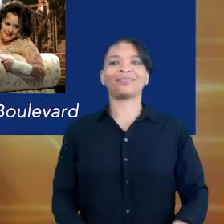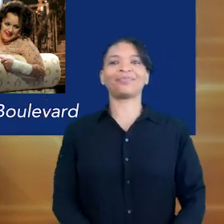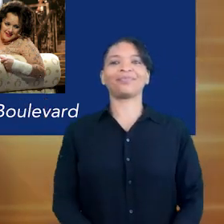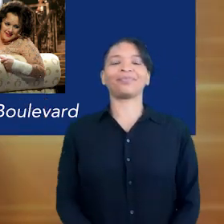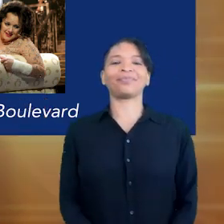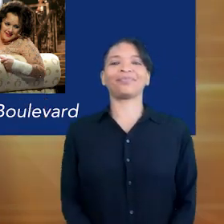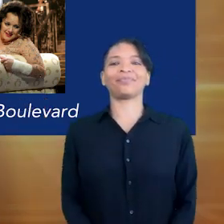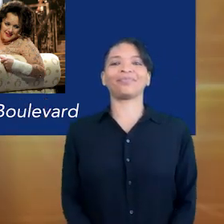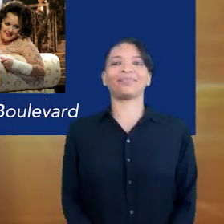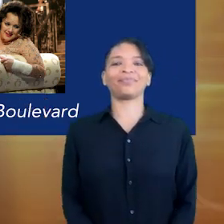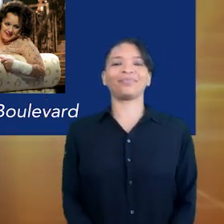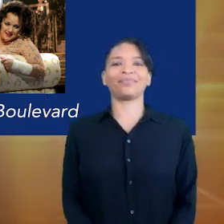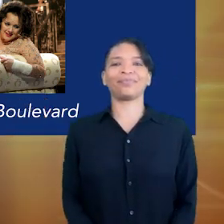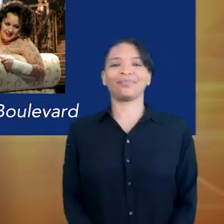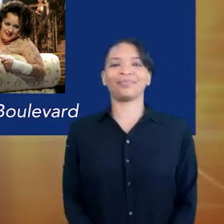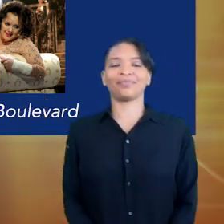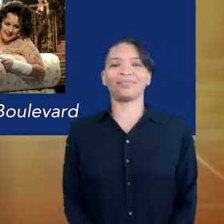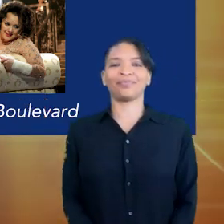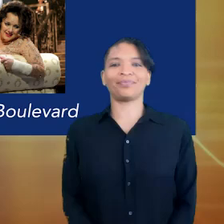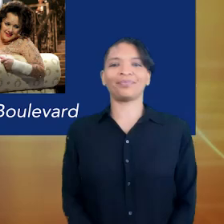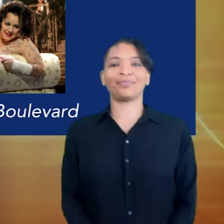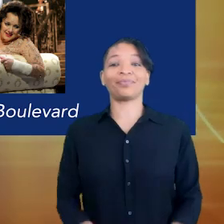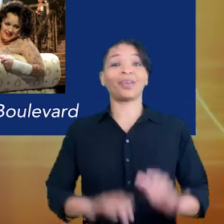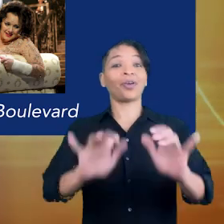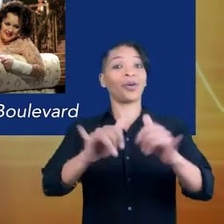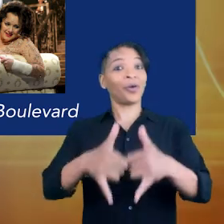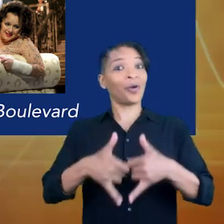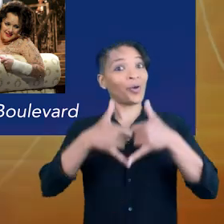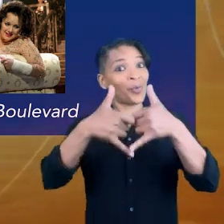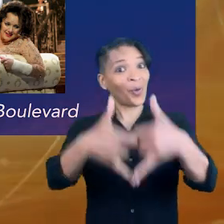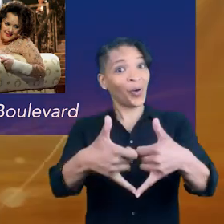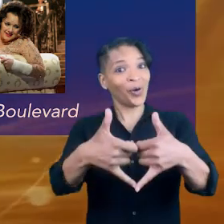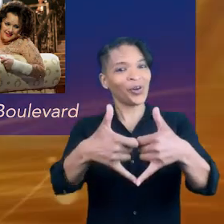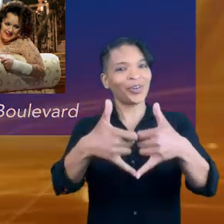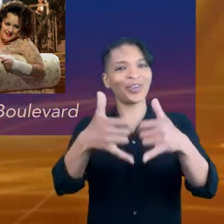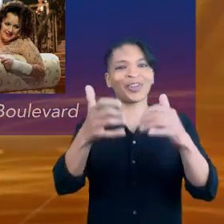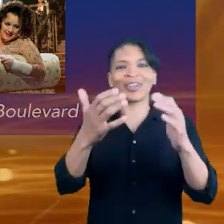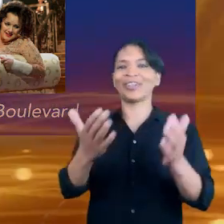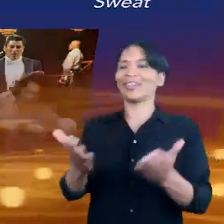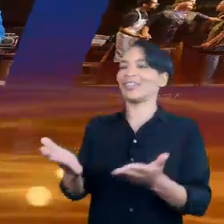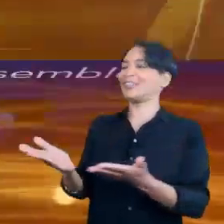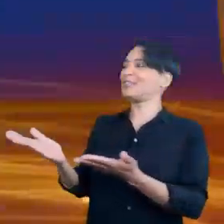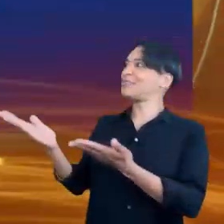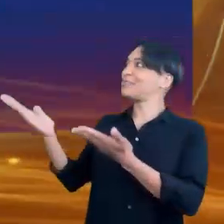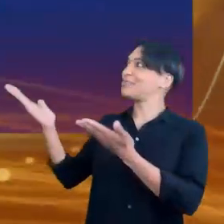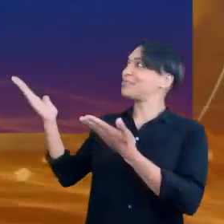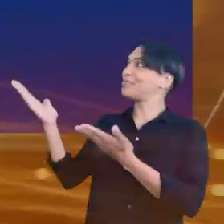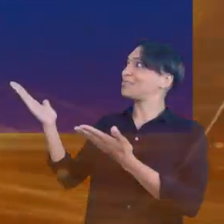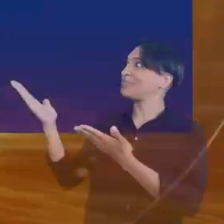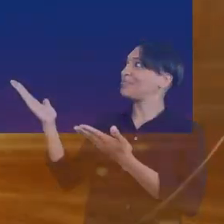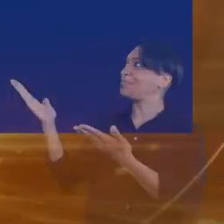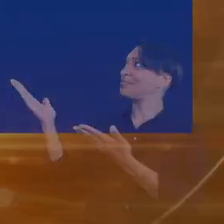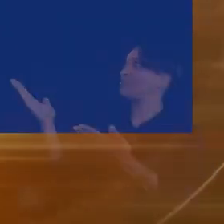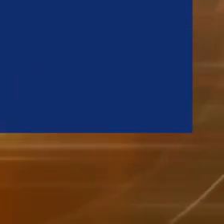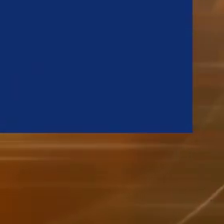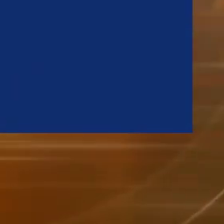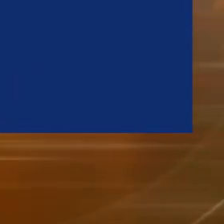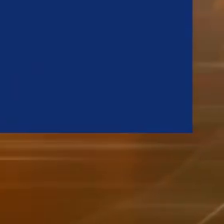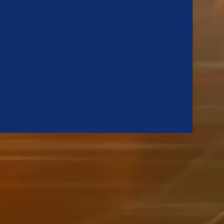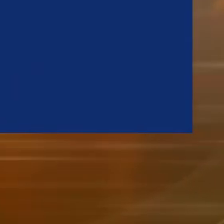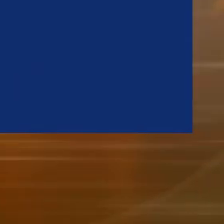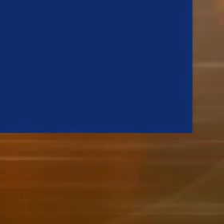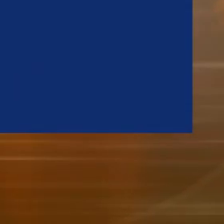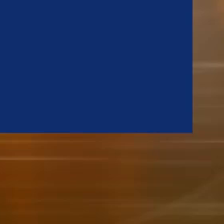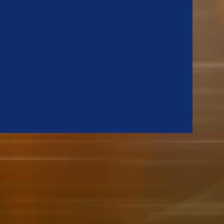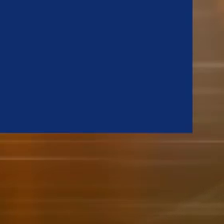Boulevard, North Shore Music Theater. And the Elliot Norton Award goes to Sweat, Huntington Theater